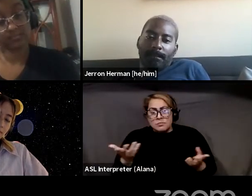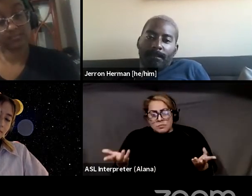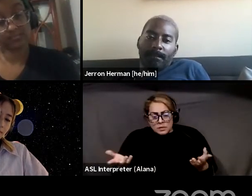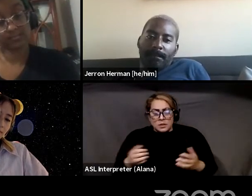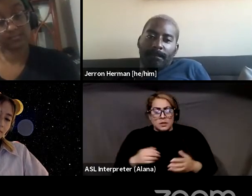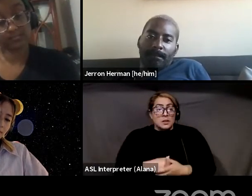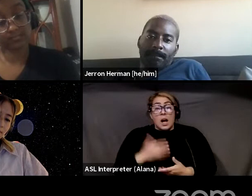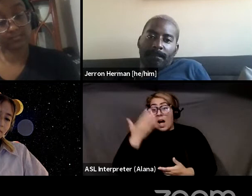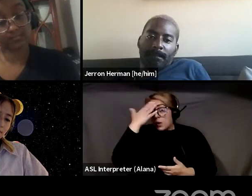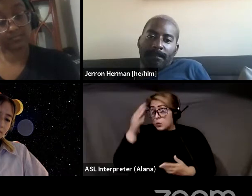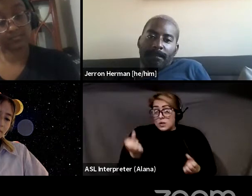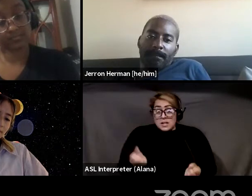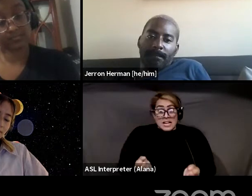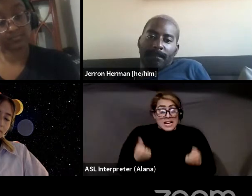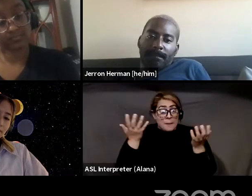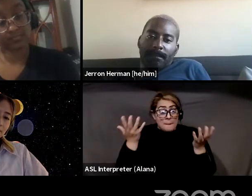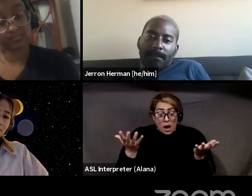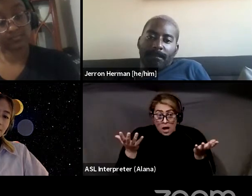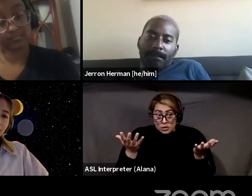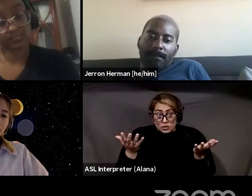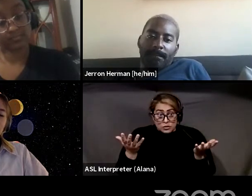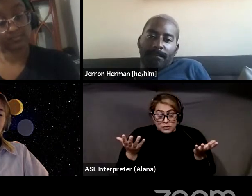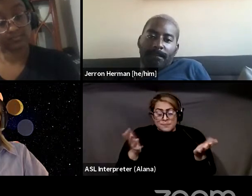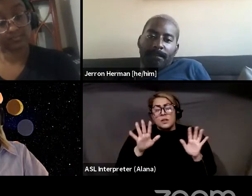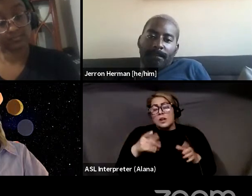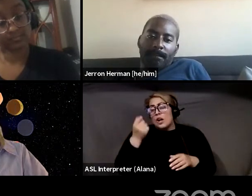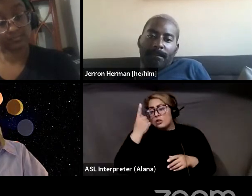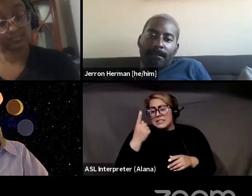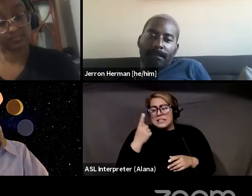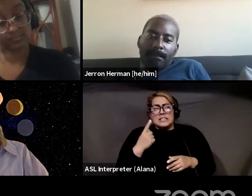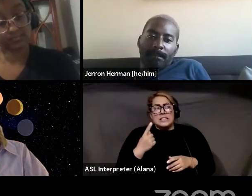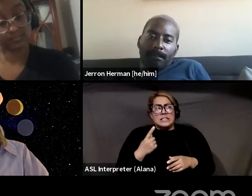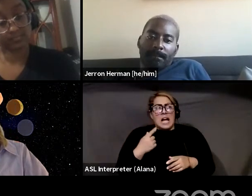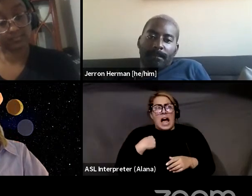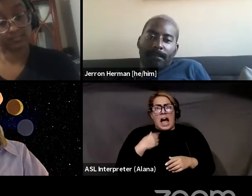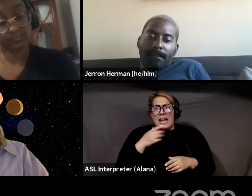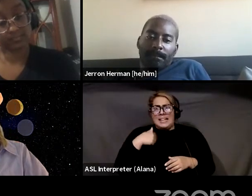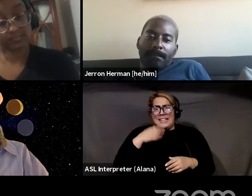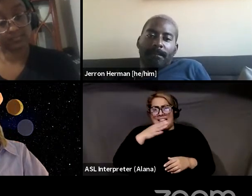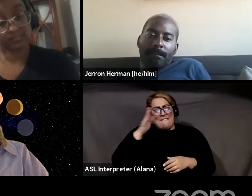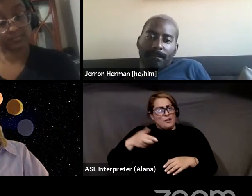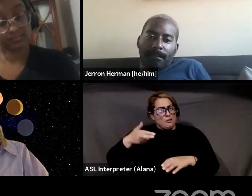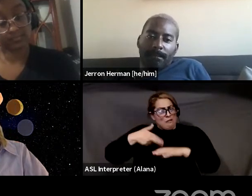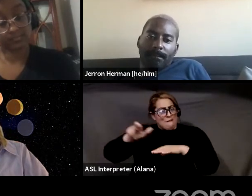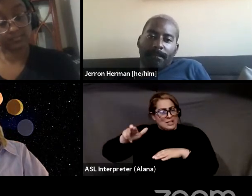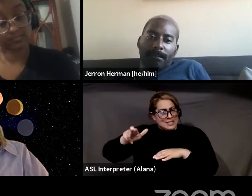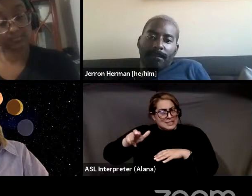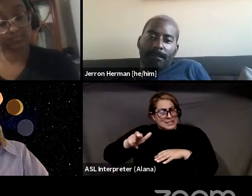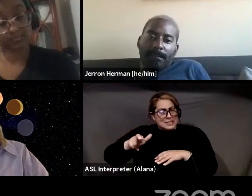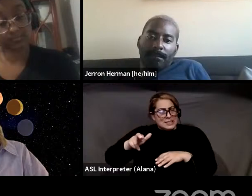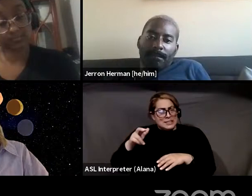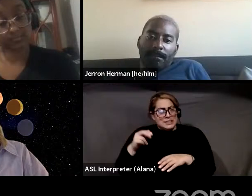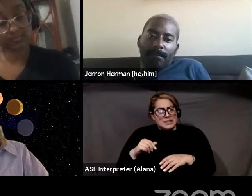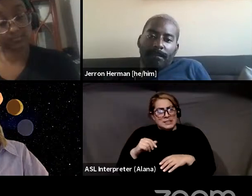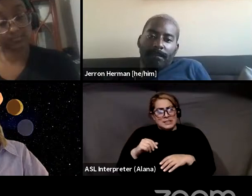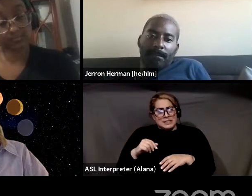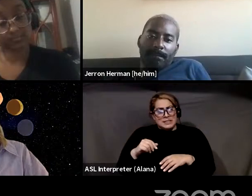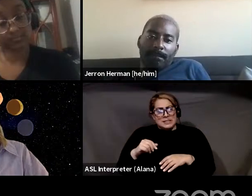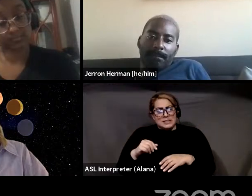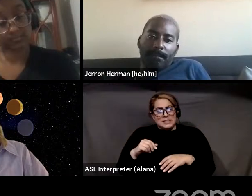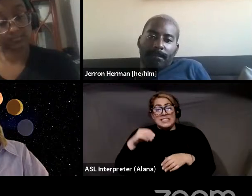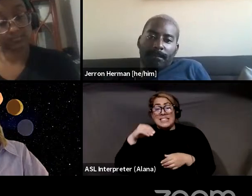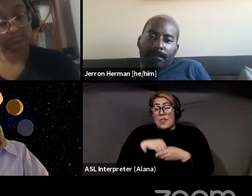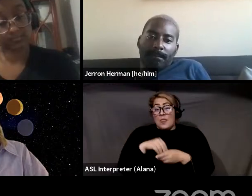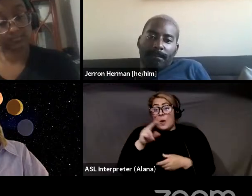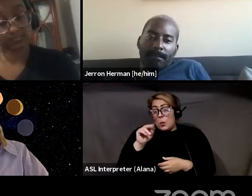how much of that, you know, this was deliberately not something that I ever referenced in the